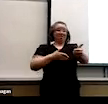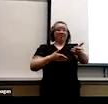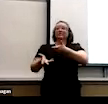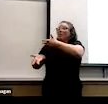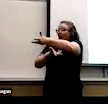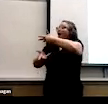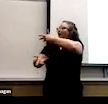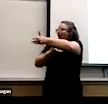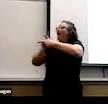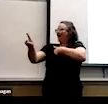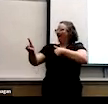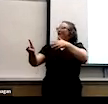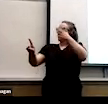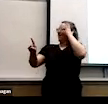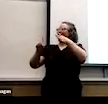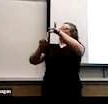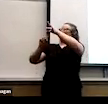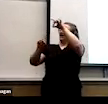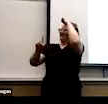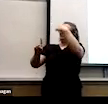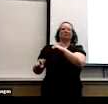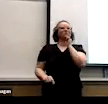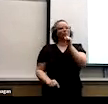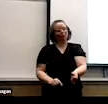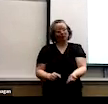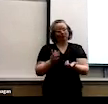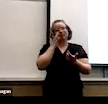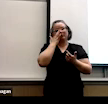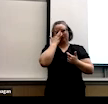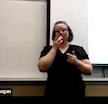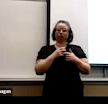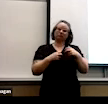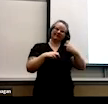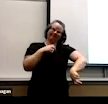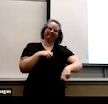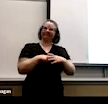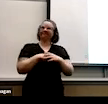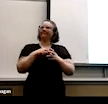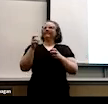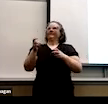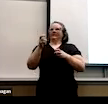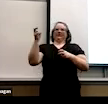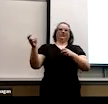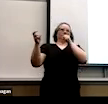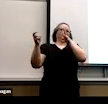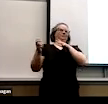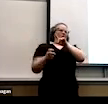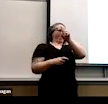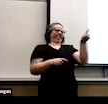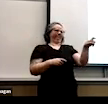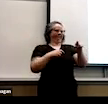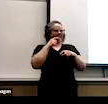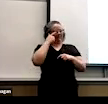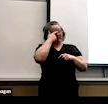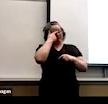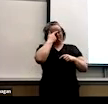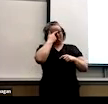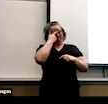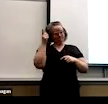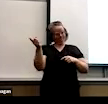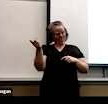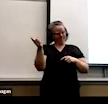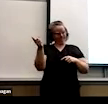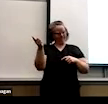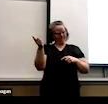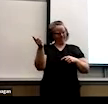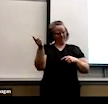to support it's a difficult transition. I have an adult patient and often they're